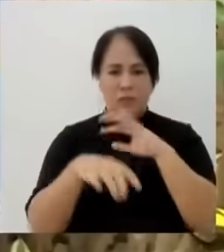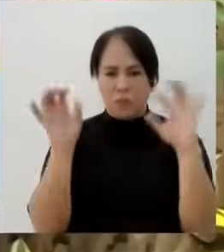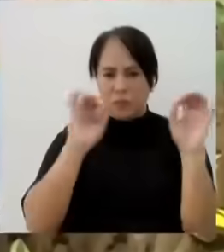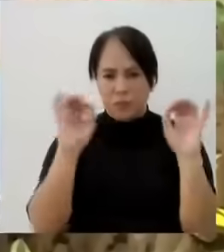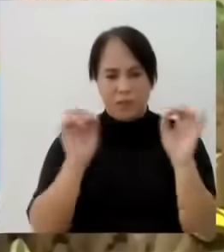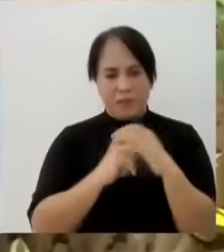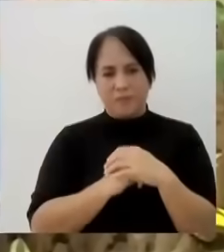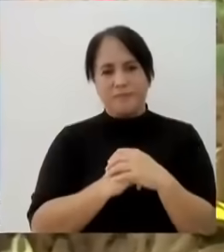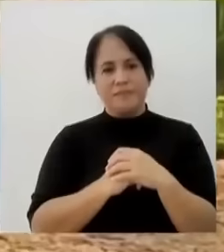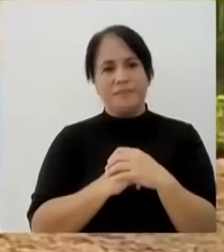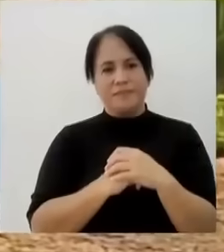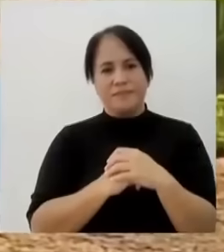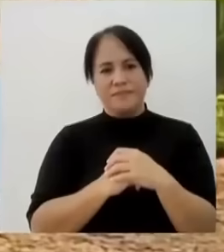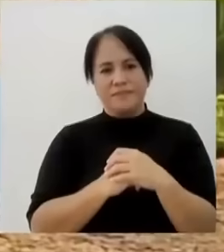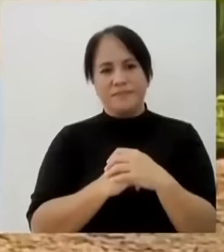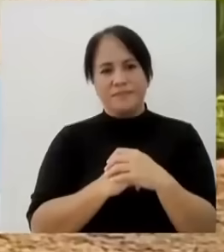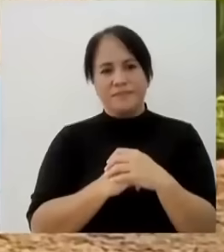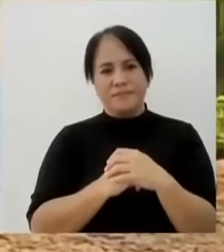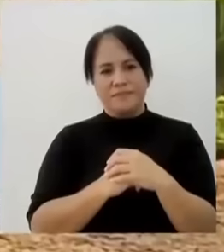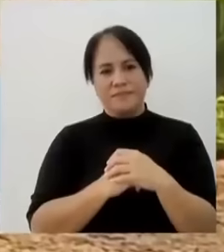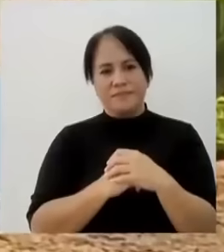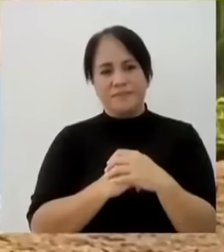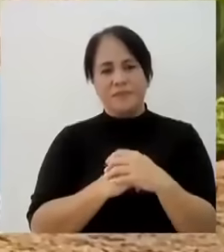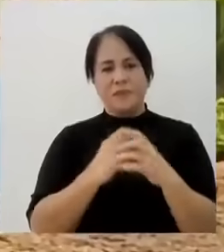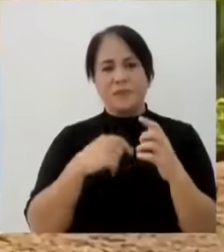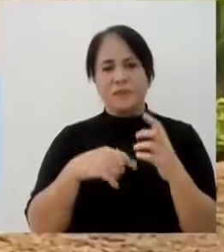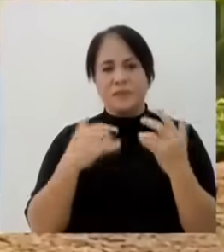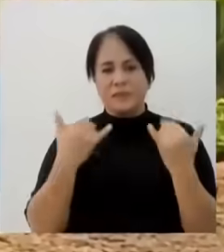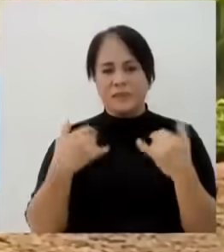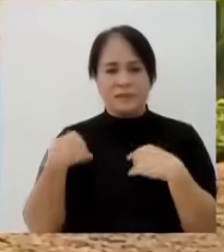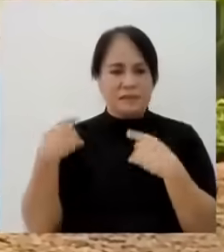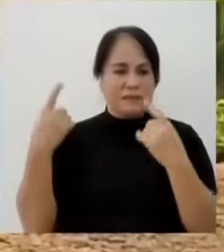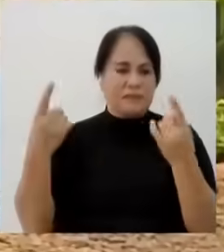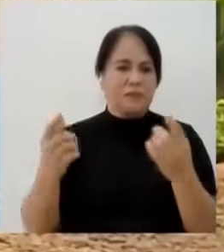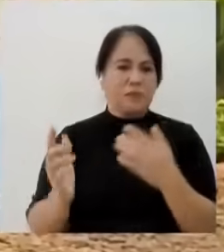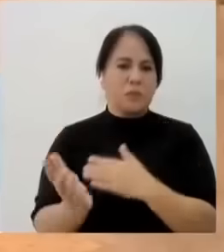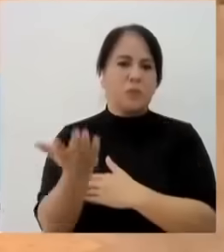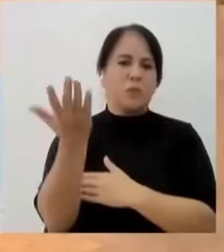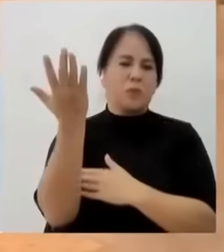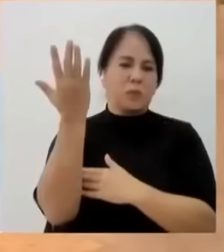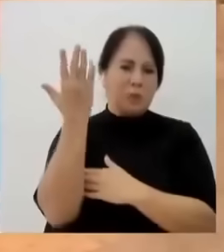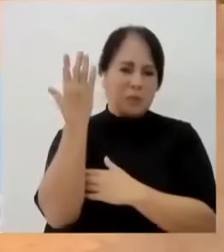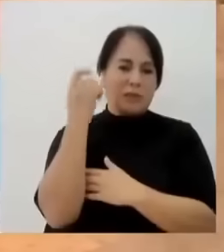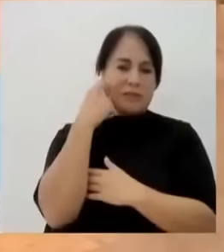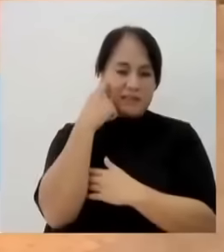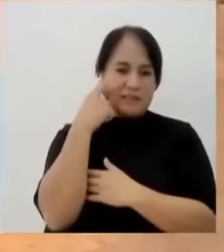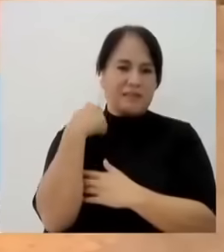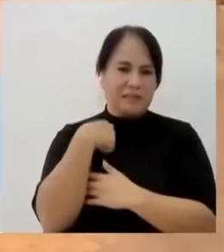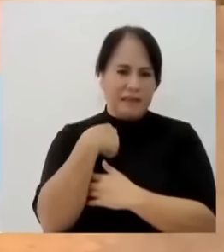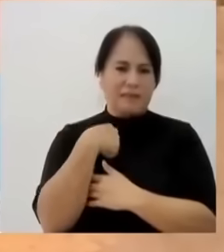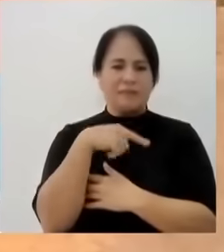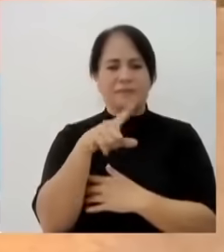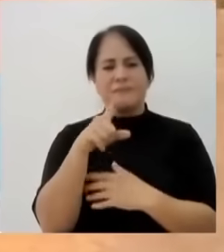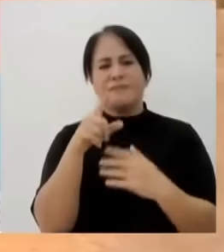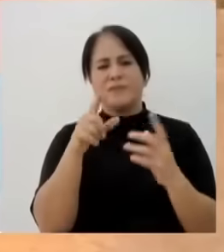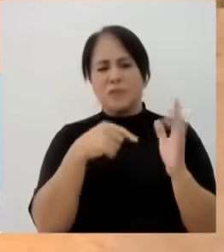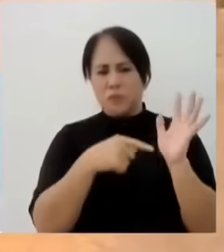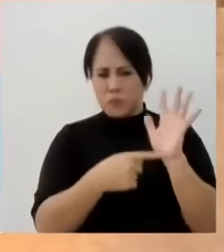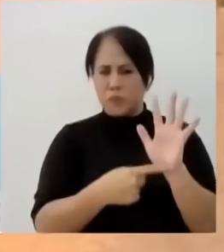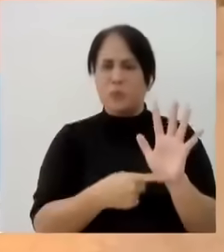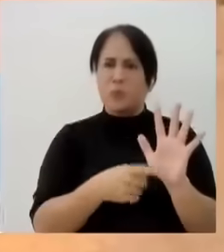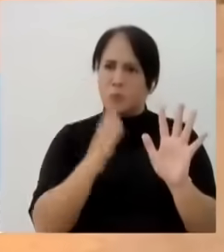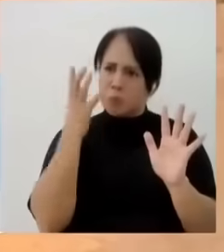sort. Mm-hmm. So the whole time I've been here since this morning, it's been they've been painting a pretty picture